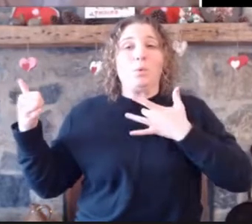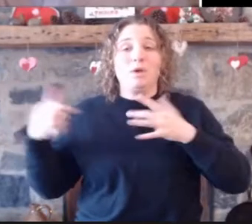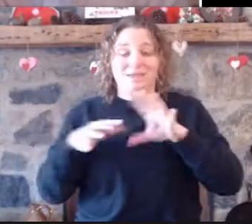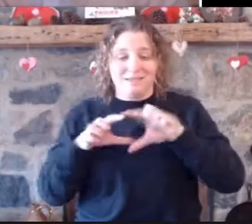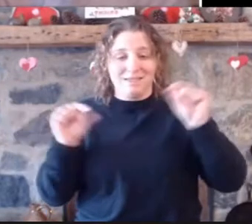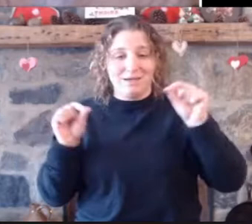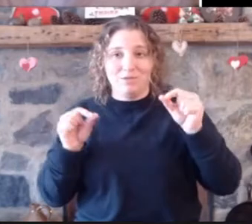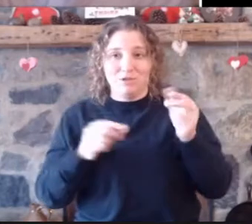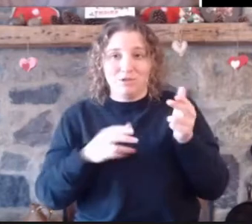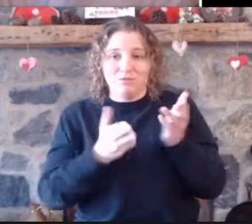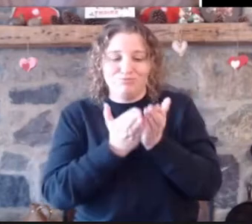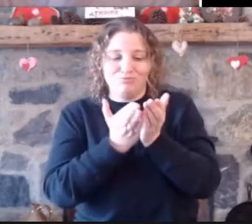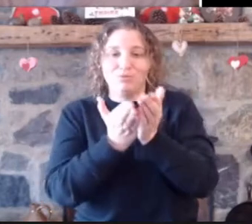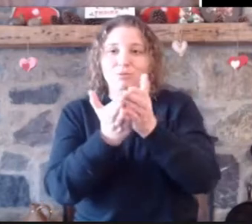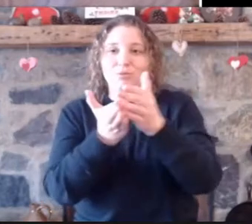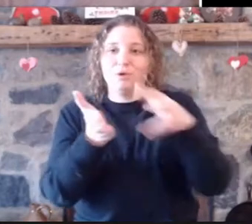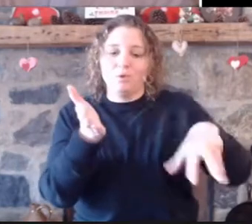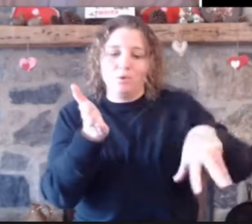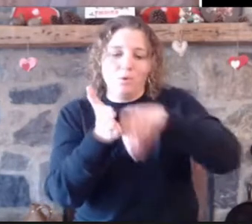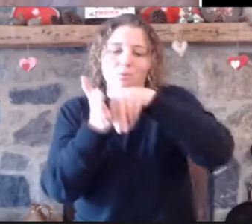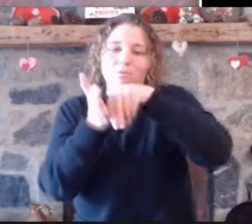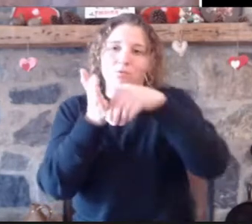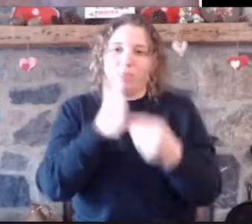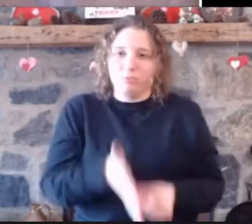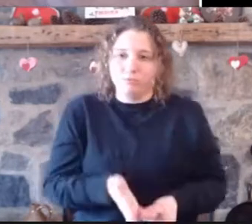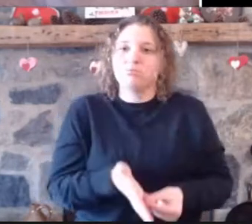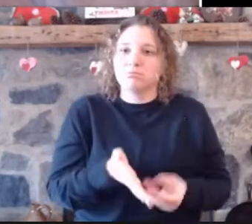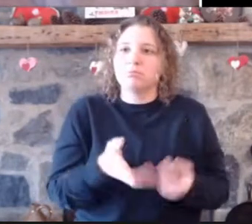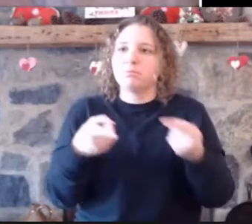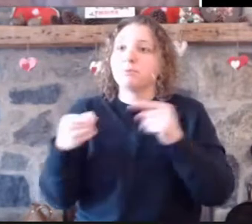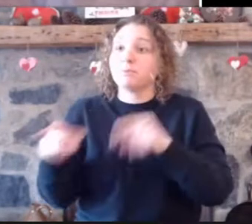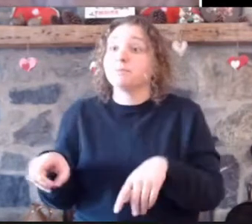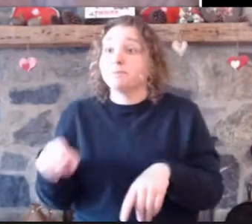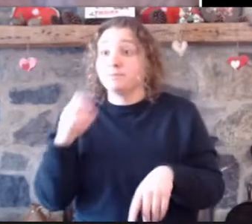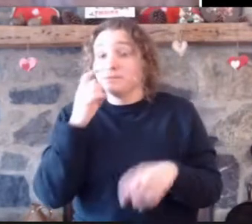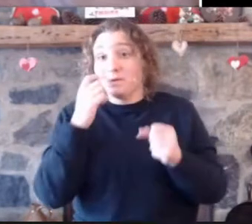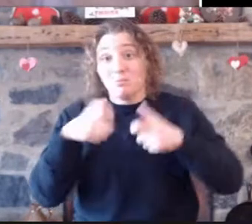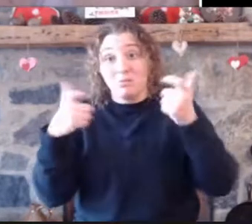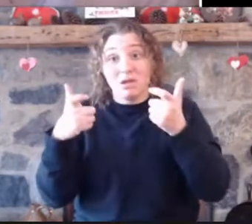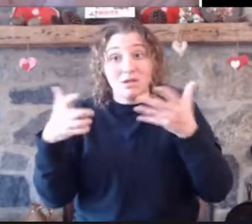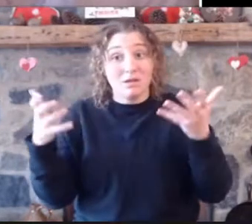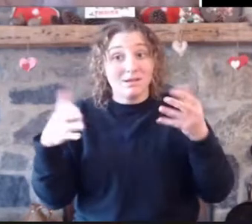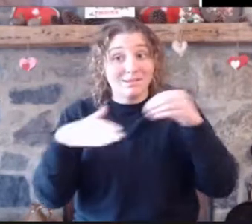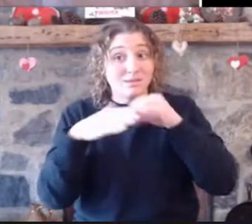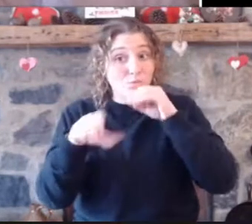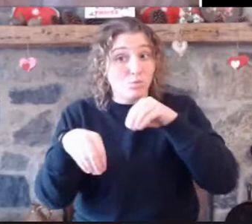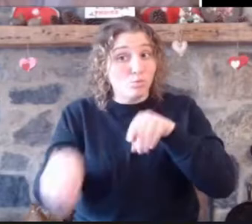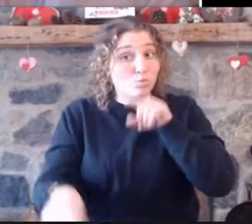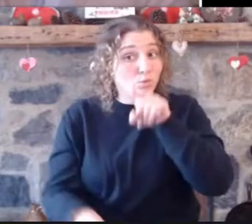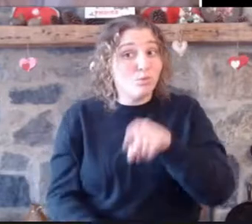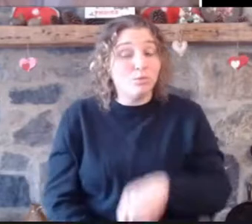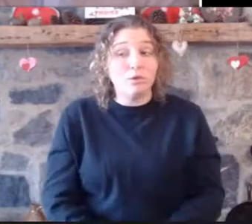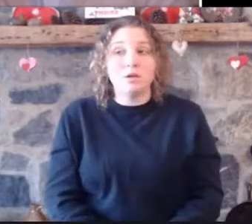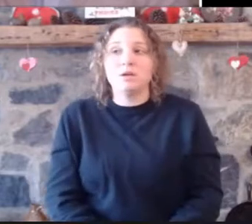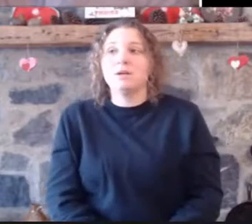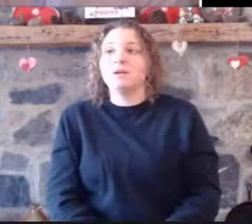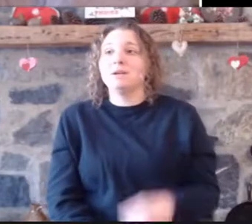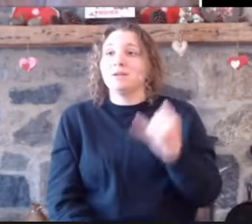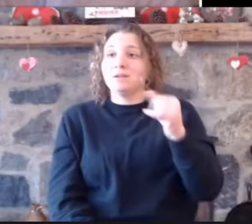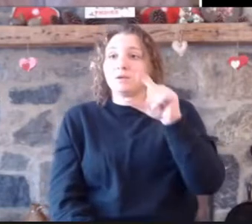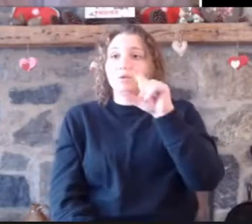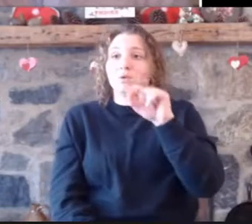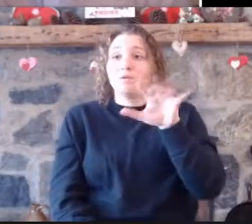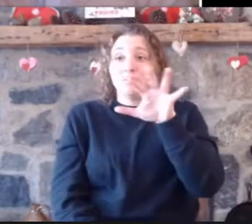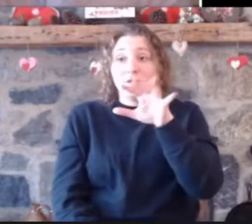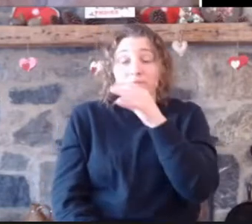fishing trawler. There's big stuff floating around still in the seas. This in 2005 was a record